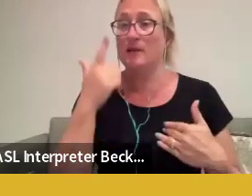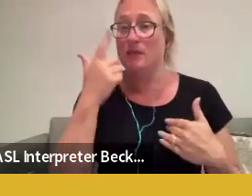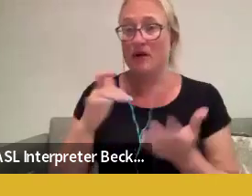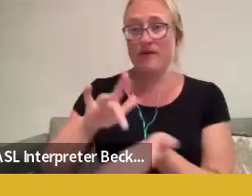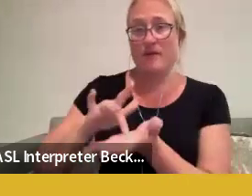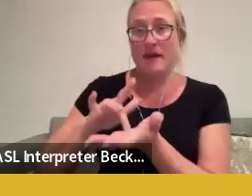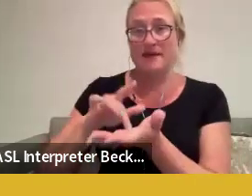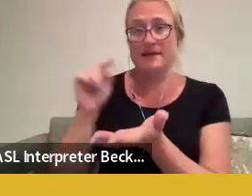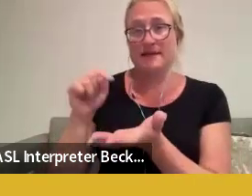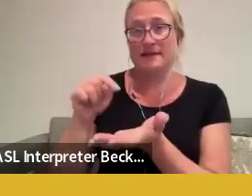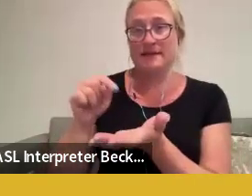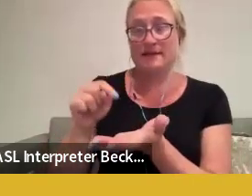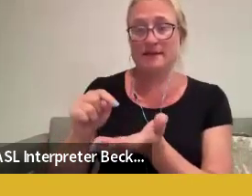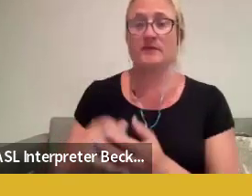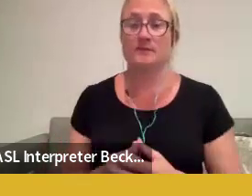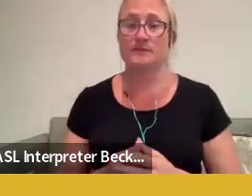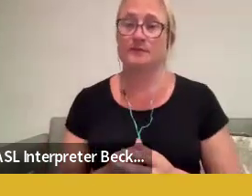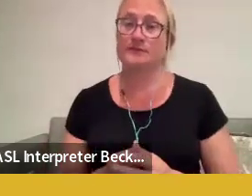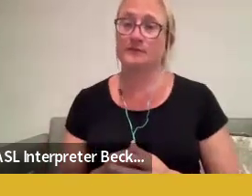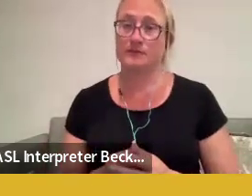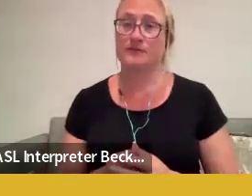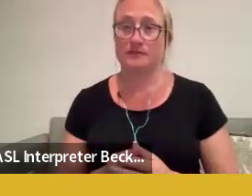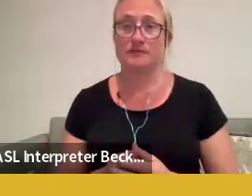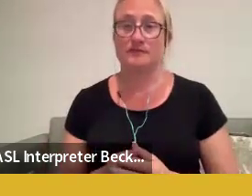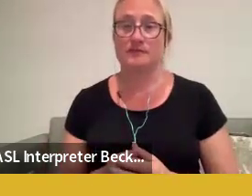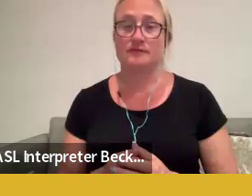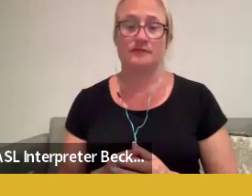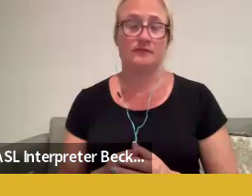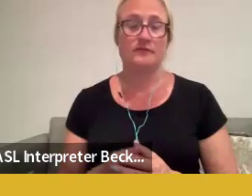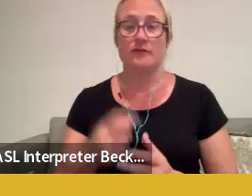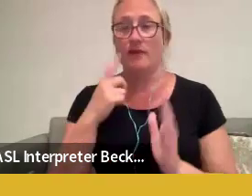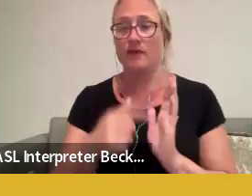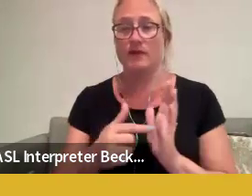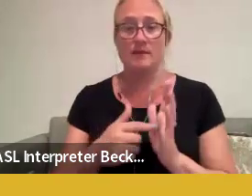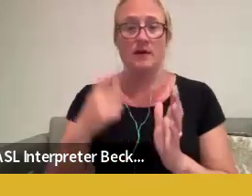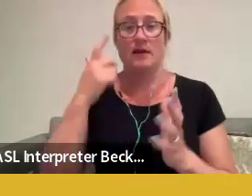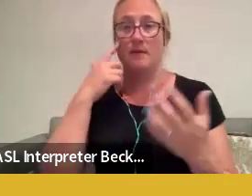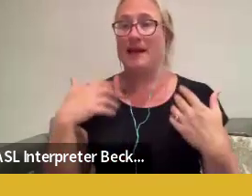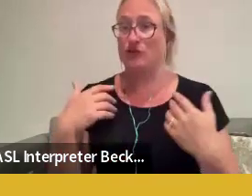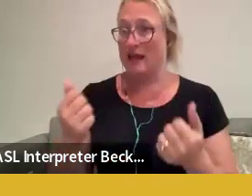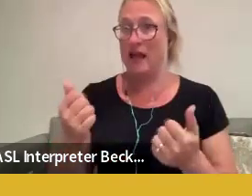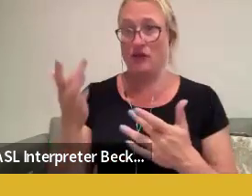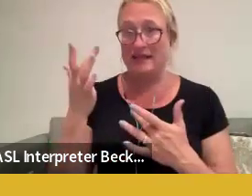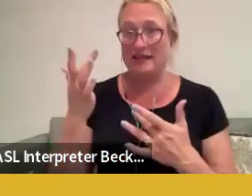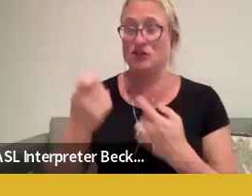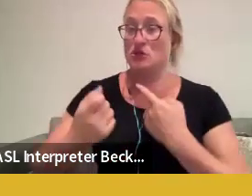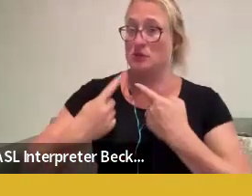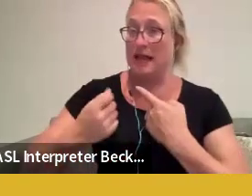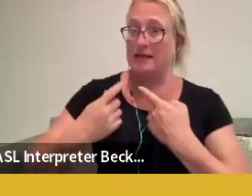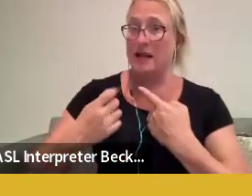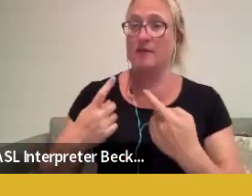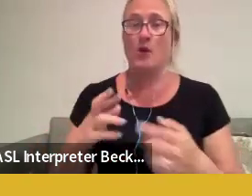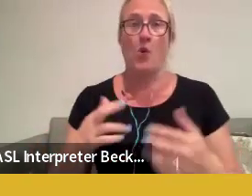extreme the the effects of extreme heat. Things like mental health conditions, especially